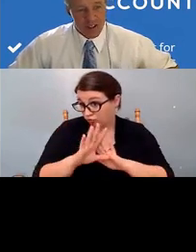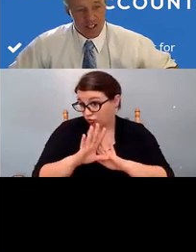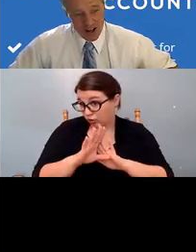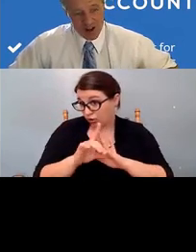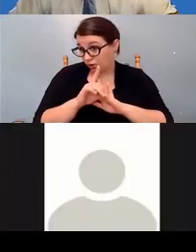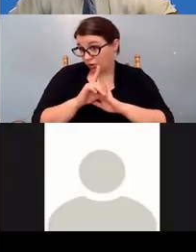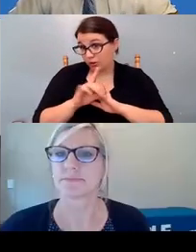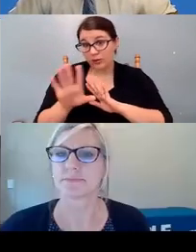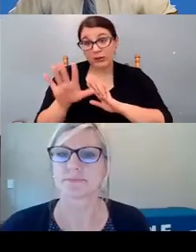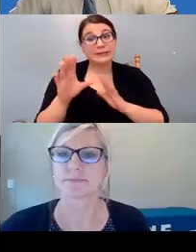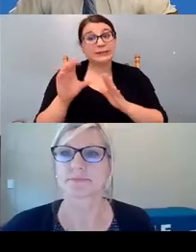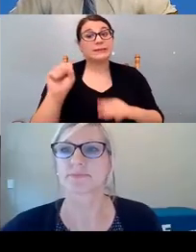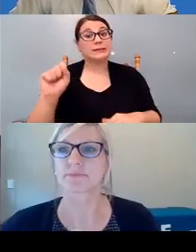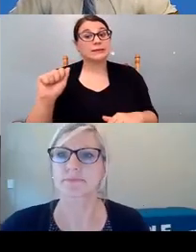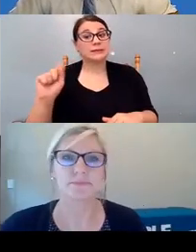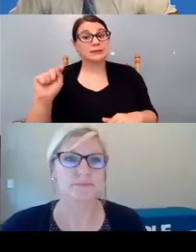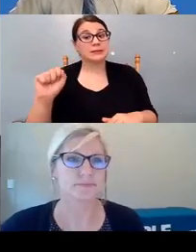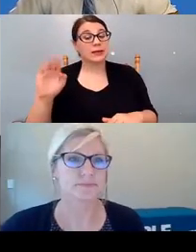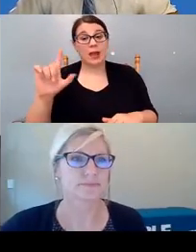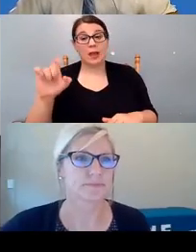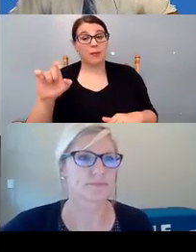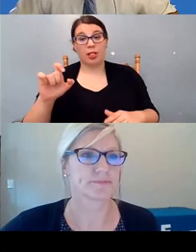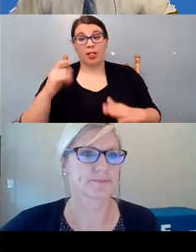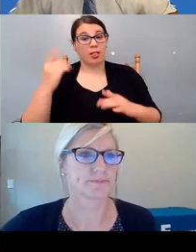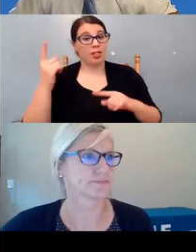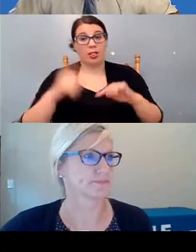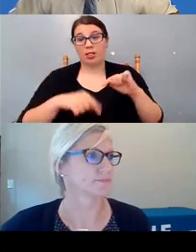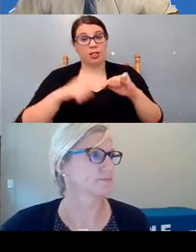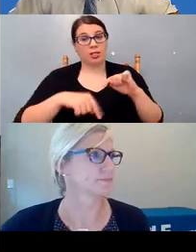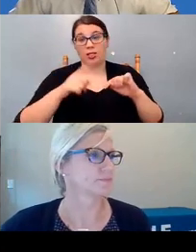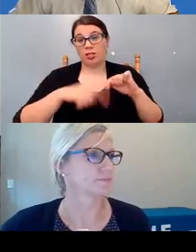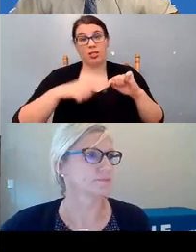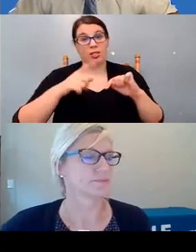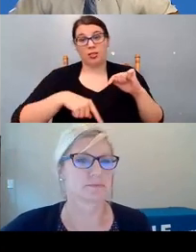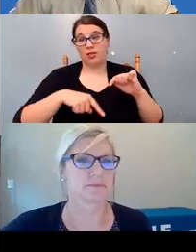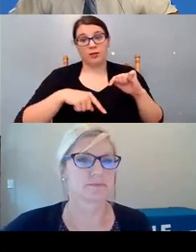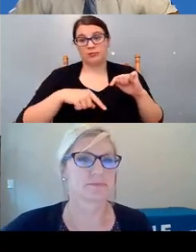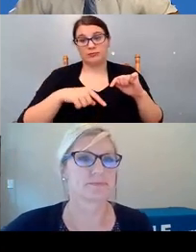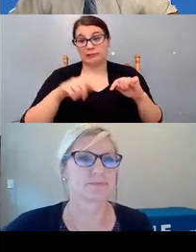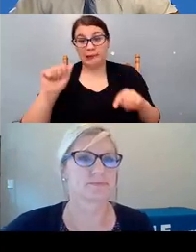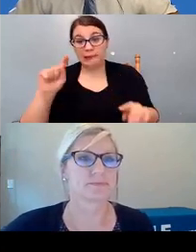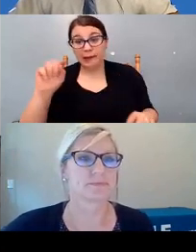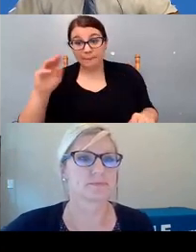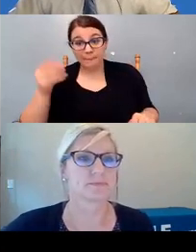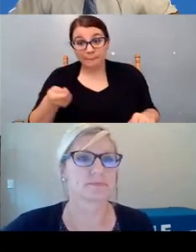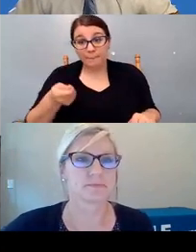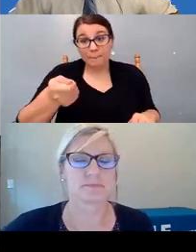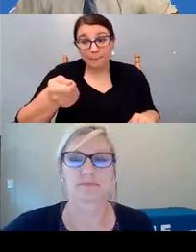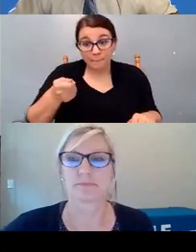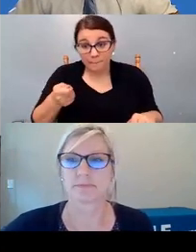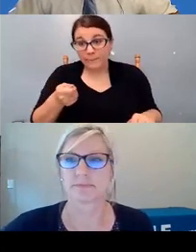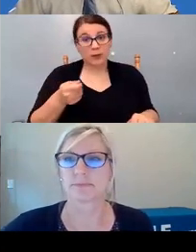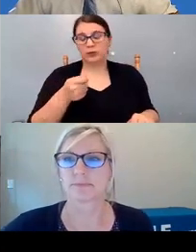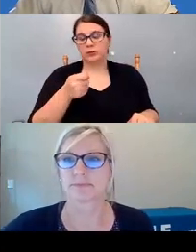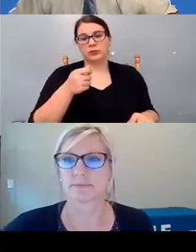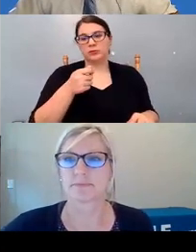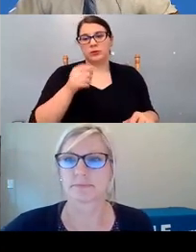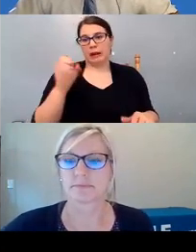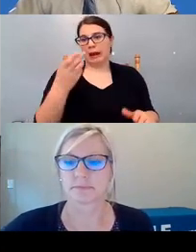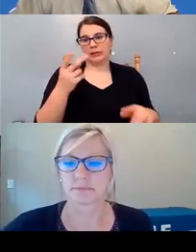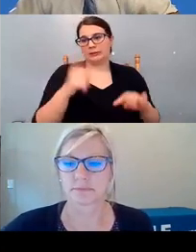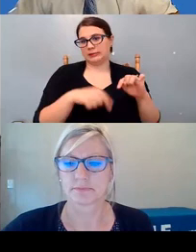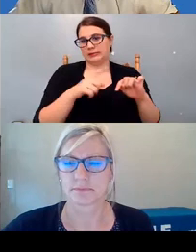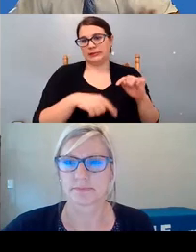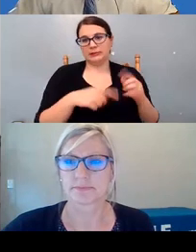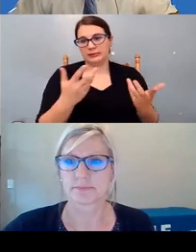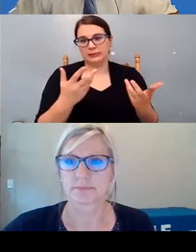does not allow for cash withdrawal. So you can't use it like an ATM or anything like that to get cash out. Again, another way in which you pull out cash,